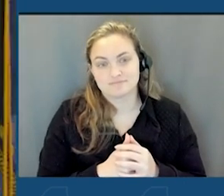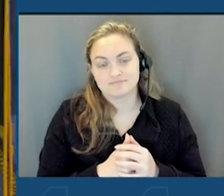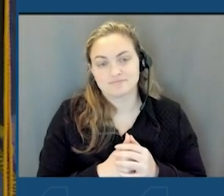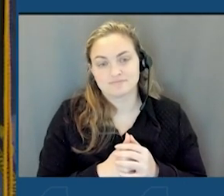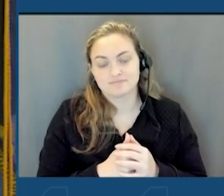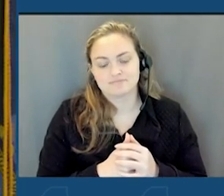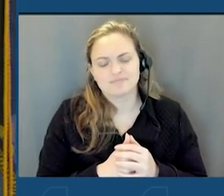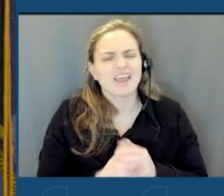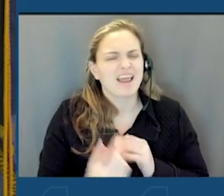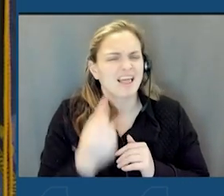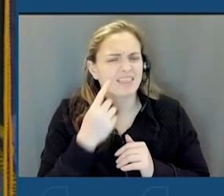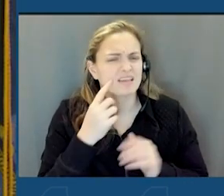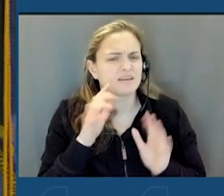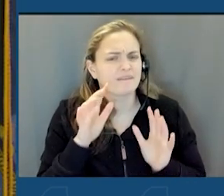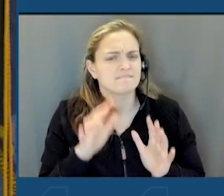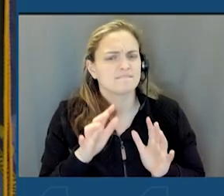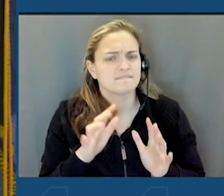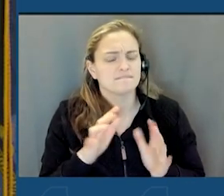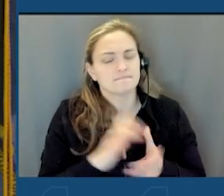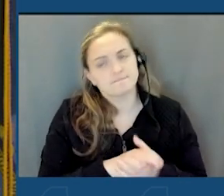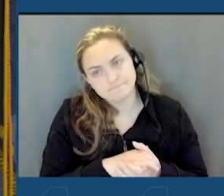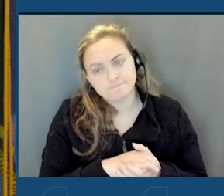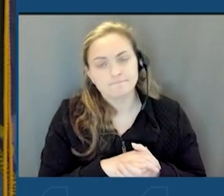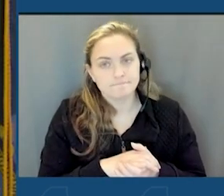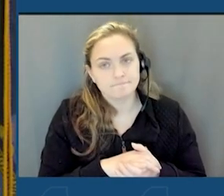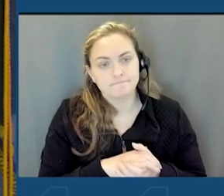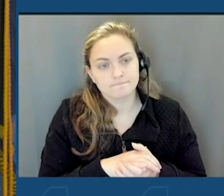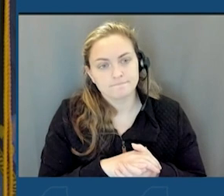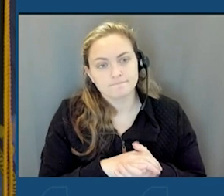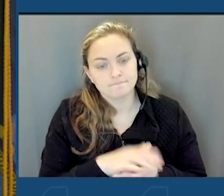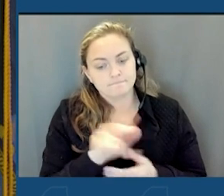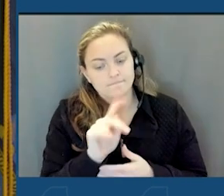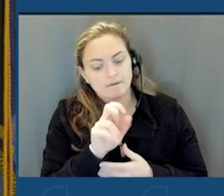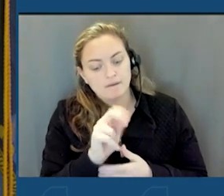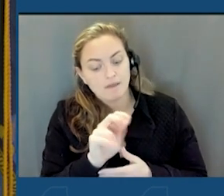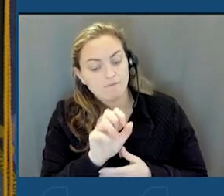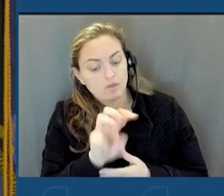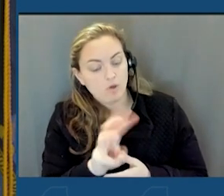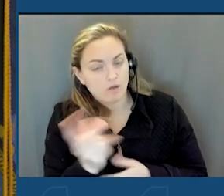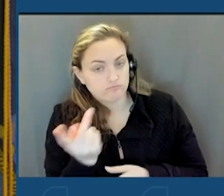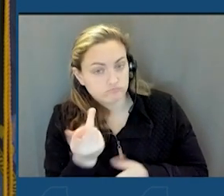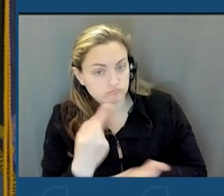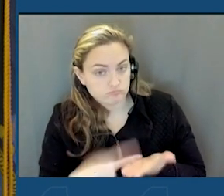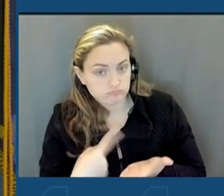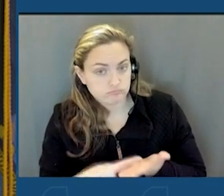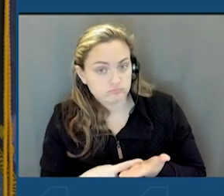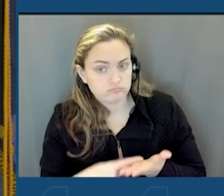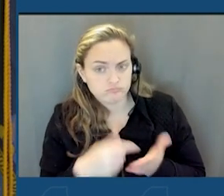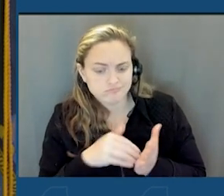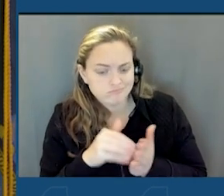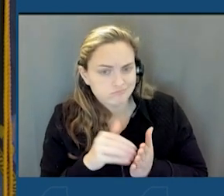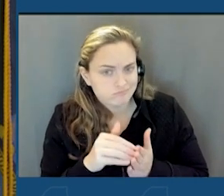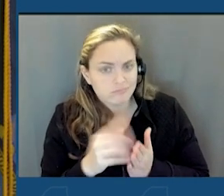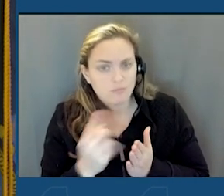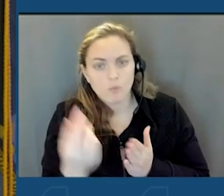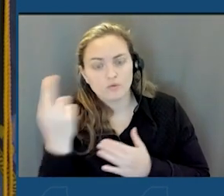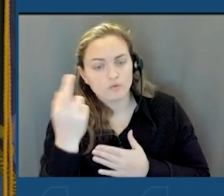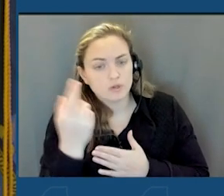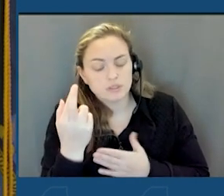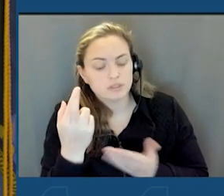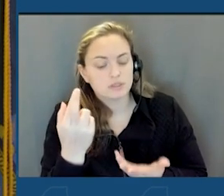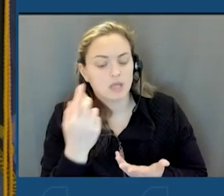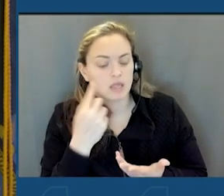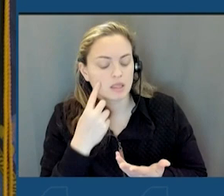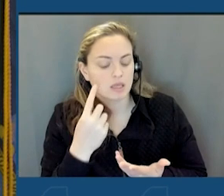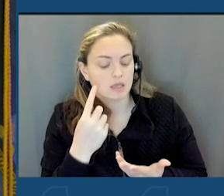And I think, and Mr. Law, Kevin Law and I have discussed it any number of times. One of the reasons I think we